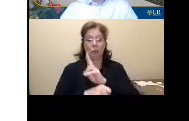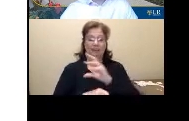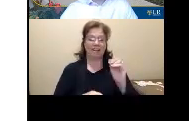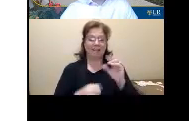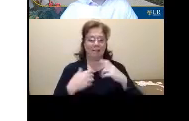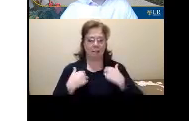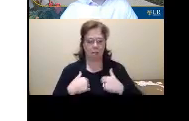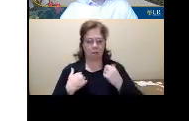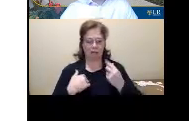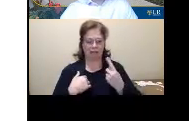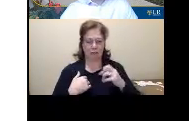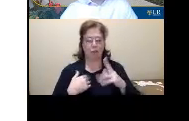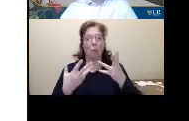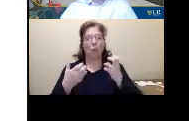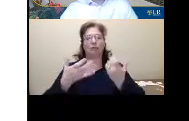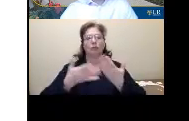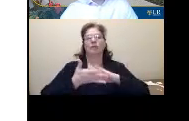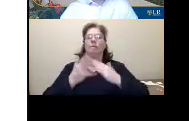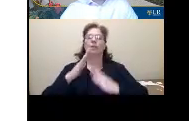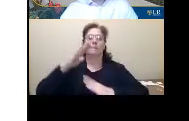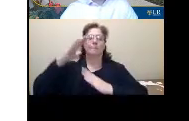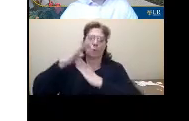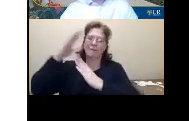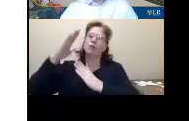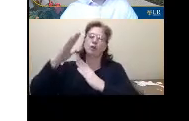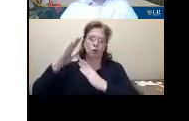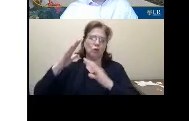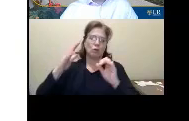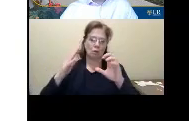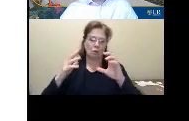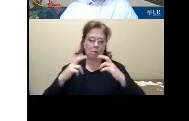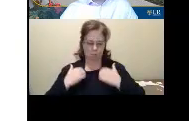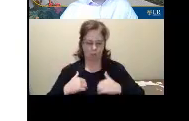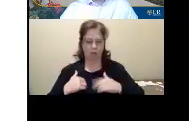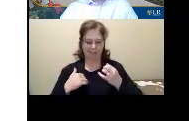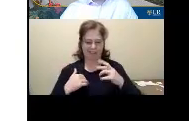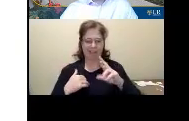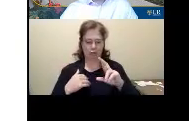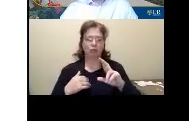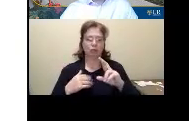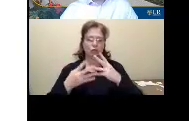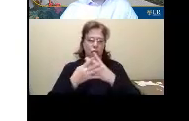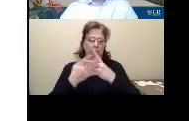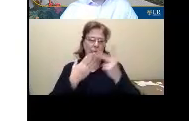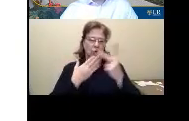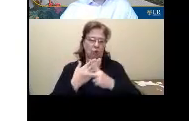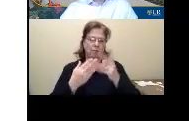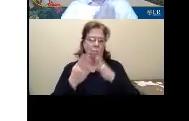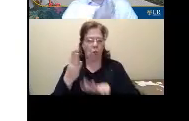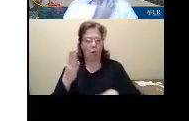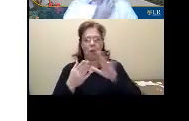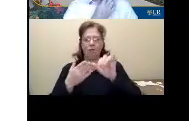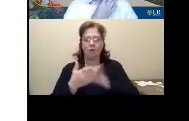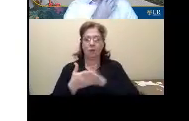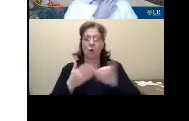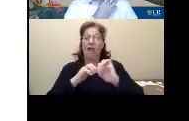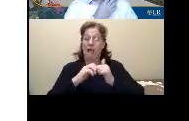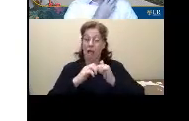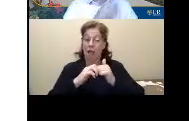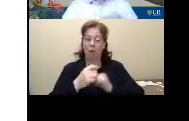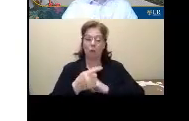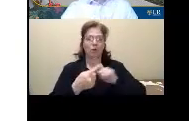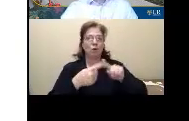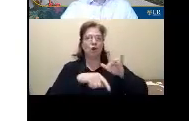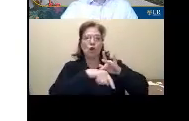the premier lung cancer screening program in New York. We want to do this through 2 methods. We want to improve early diagnosis and outcomes